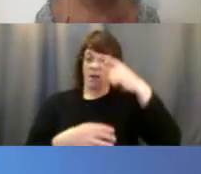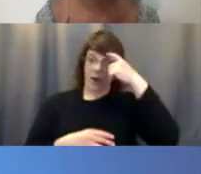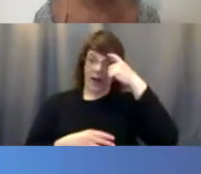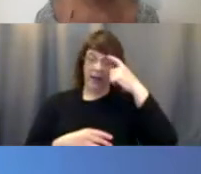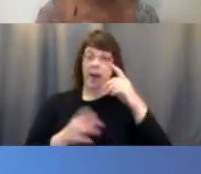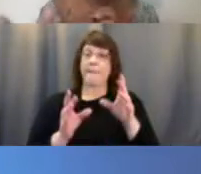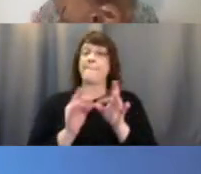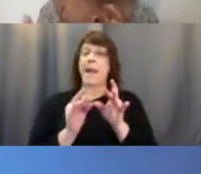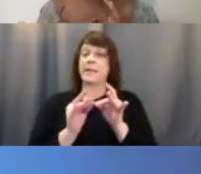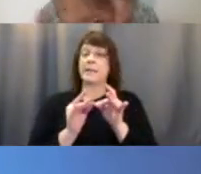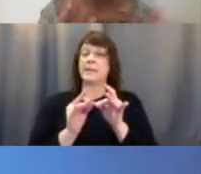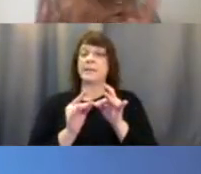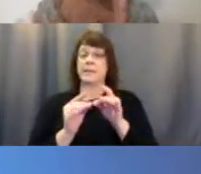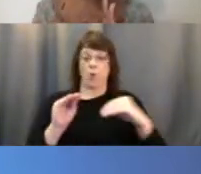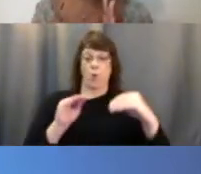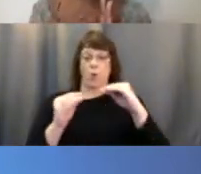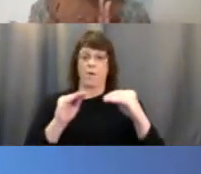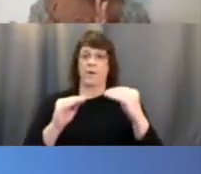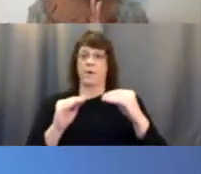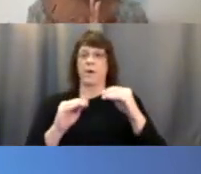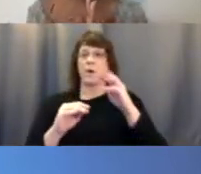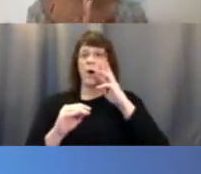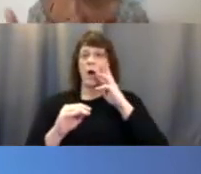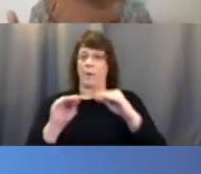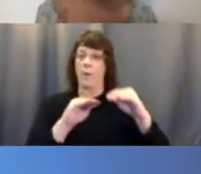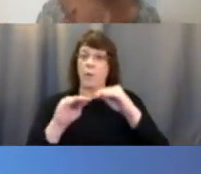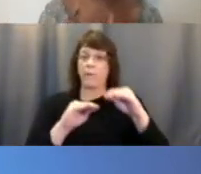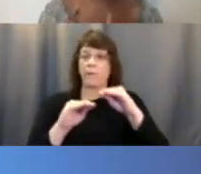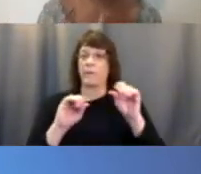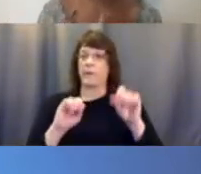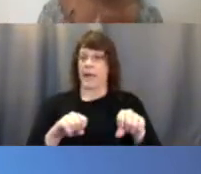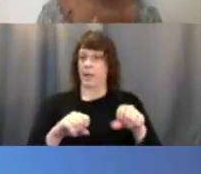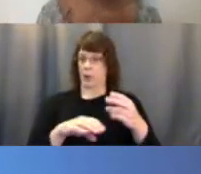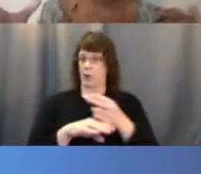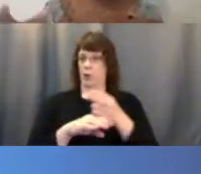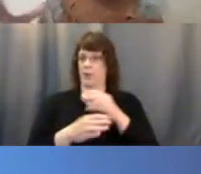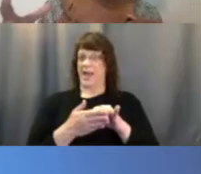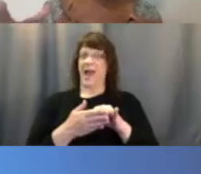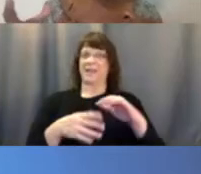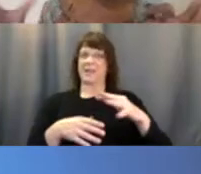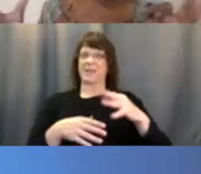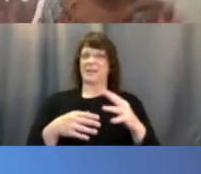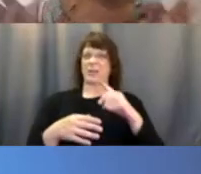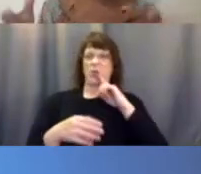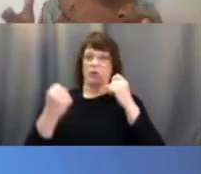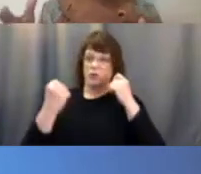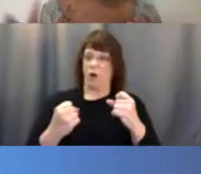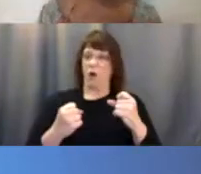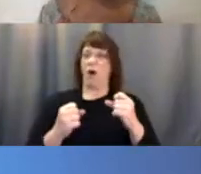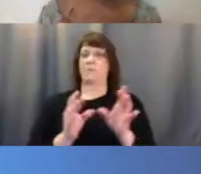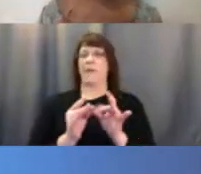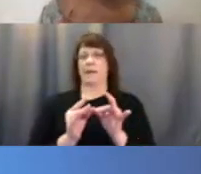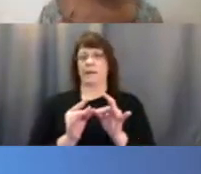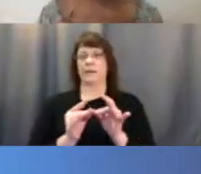magnets reorient water. So we can use that more or less in a very strong magnet, with a very strong